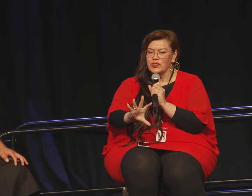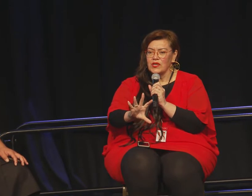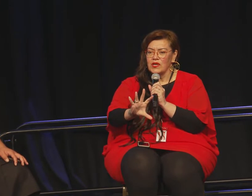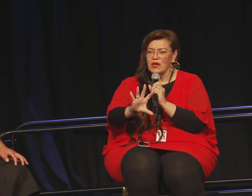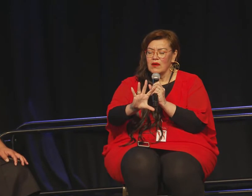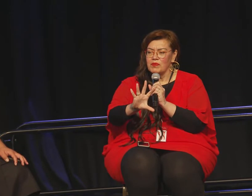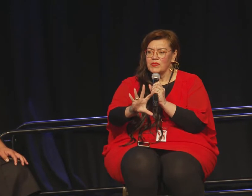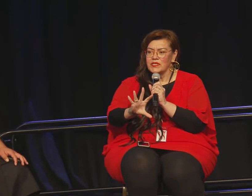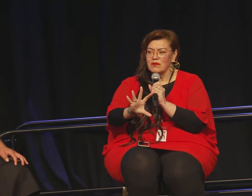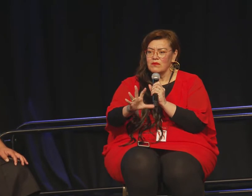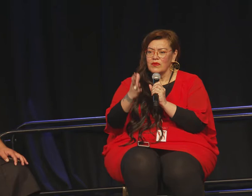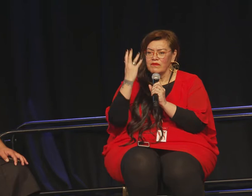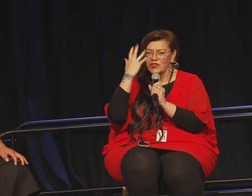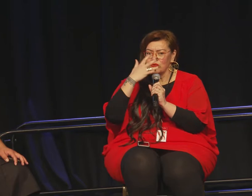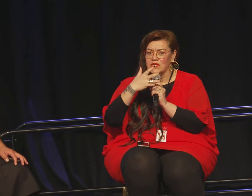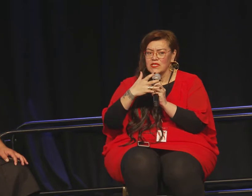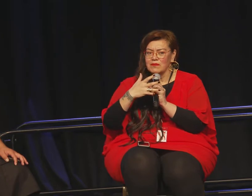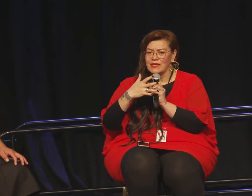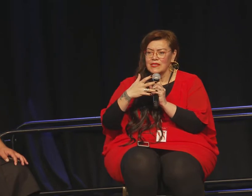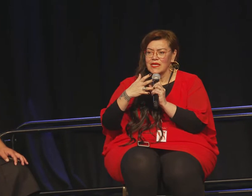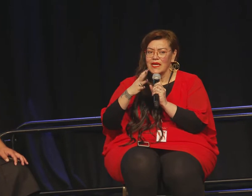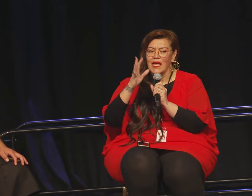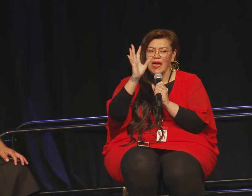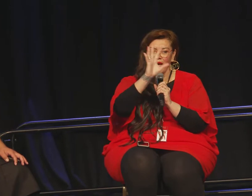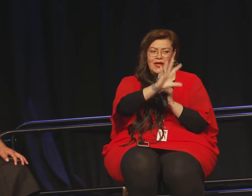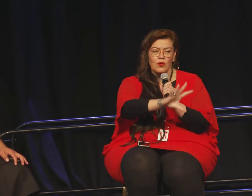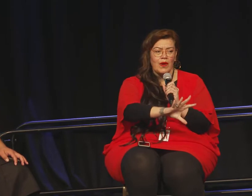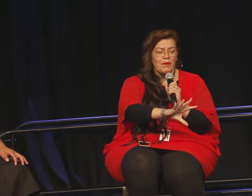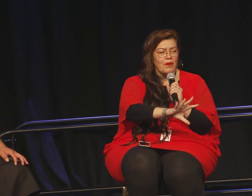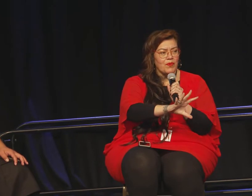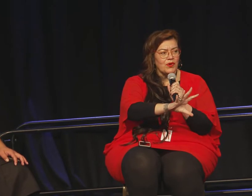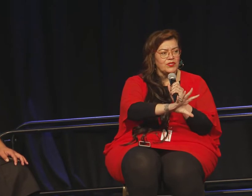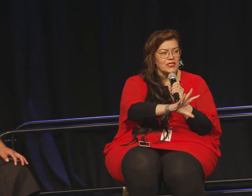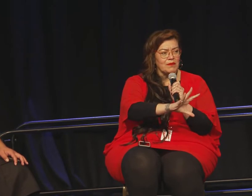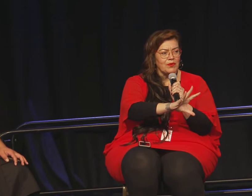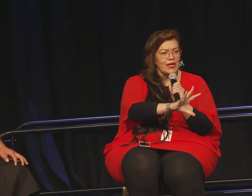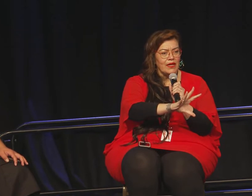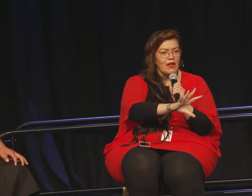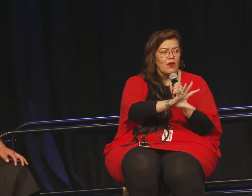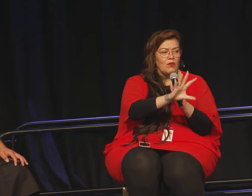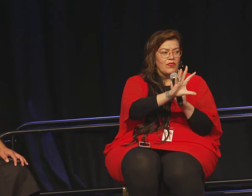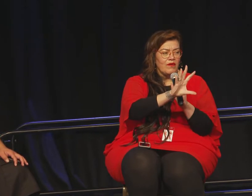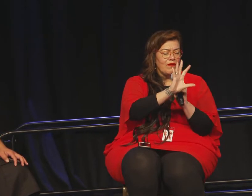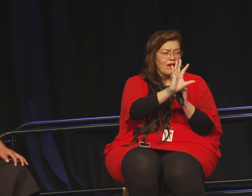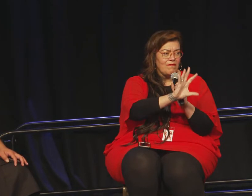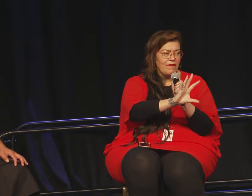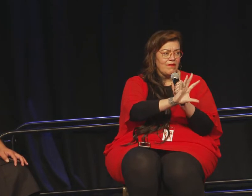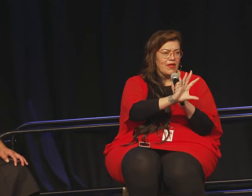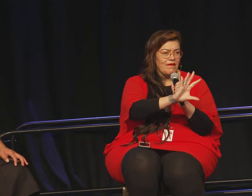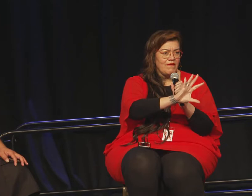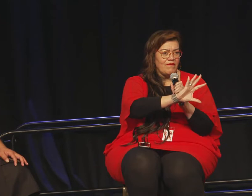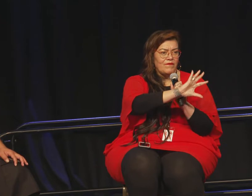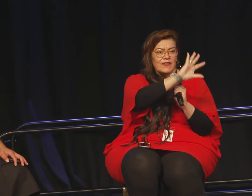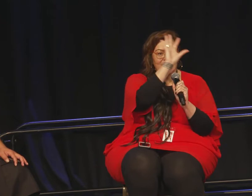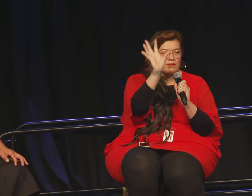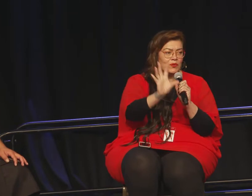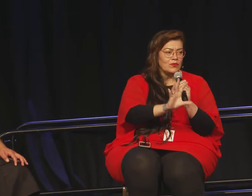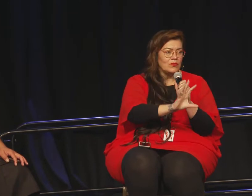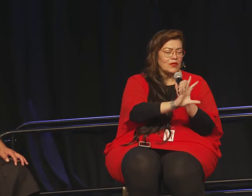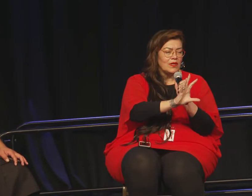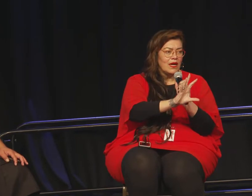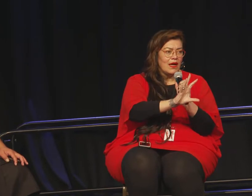approach a person with a visual disability how do I approach somebody with a very